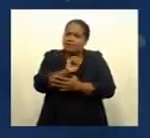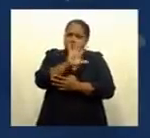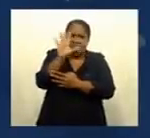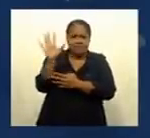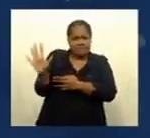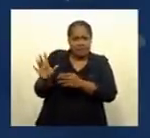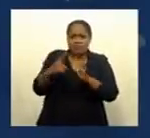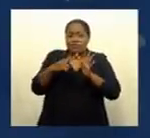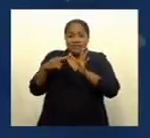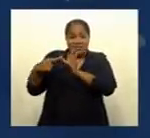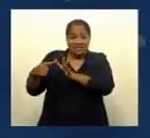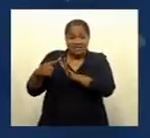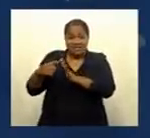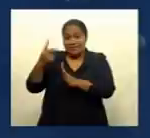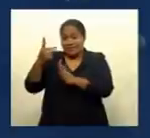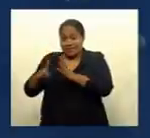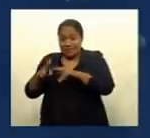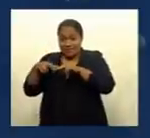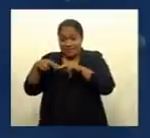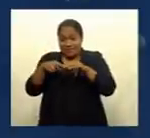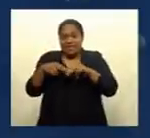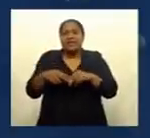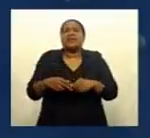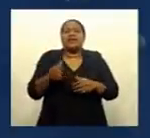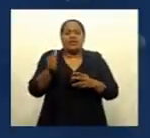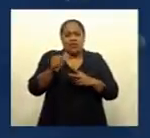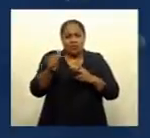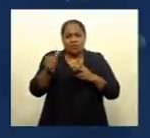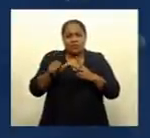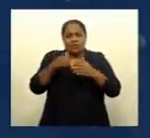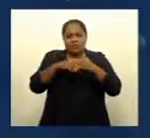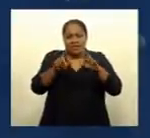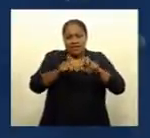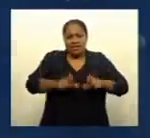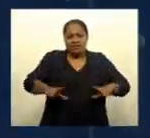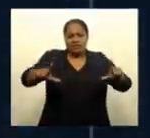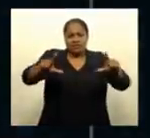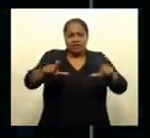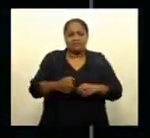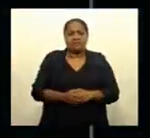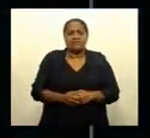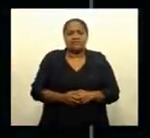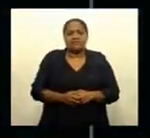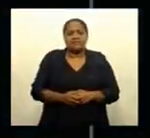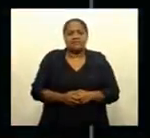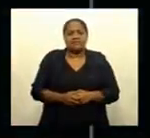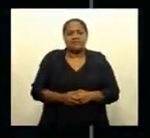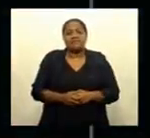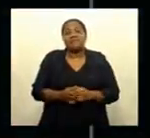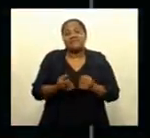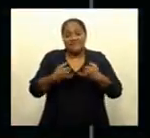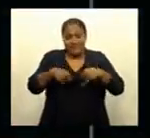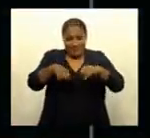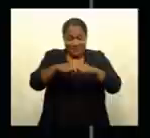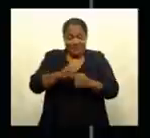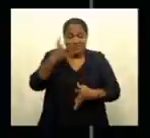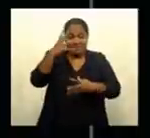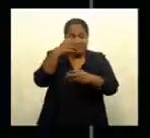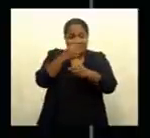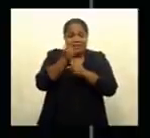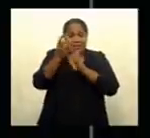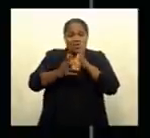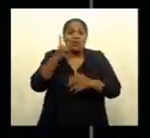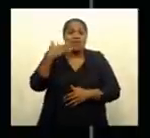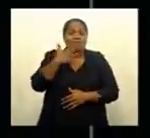over the eastern parts and the interior of the larger islands. Recapping our main stories, 150